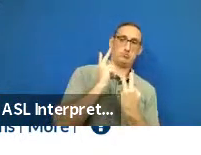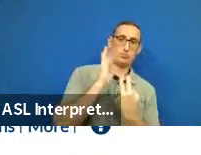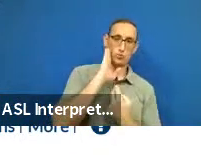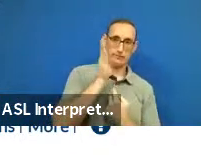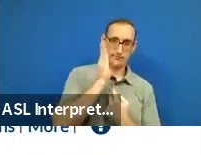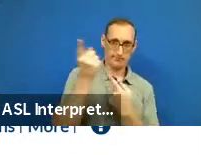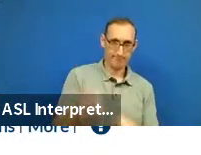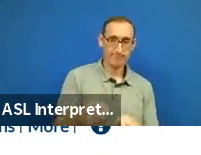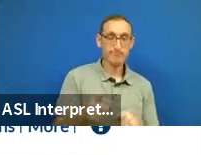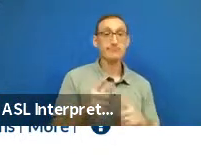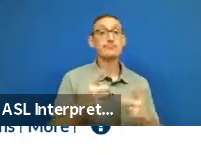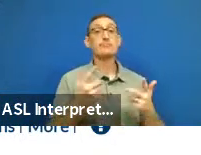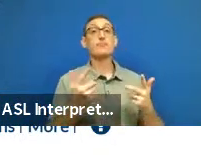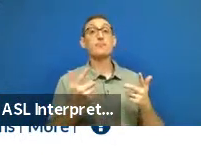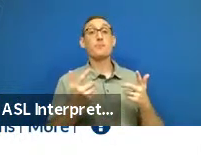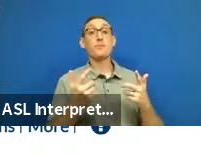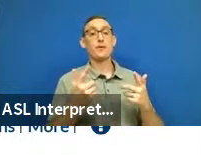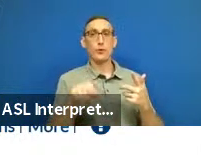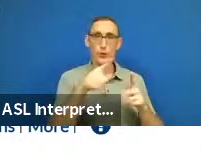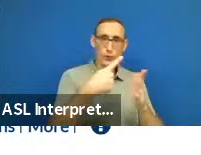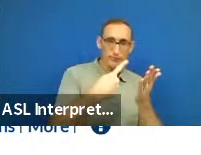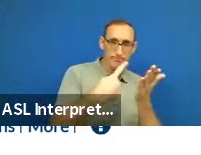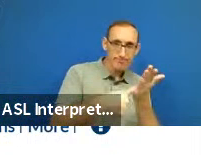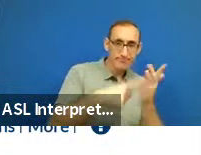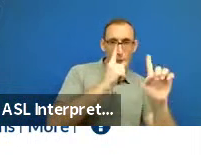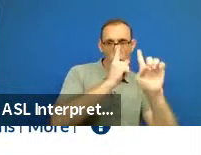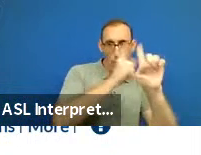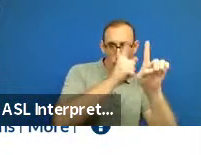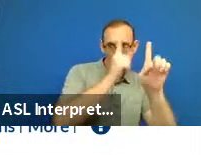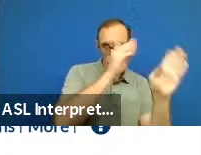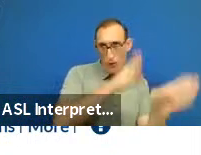You're talking about the objectives, you're talking about your